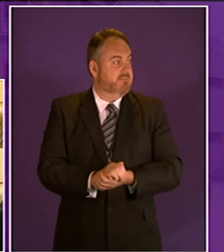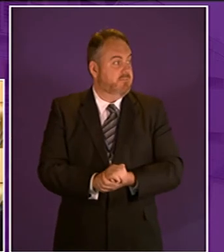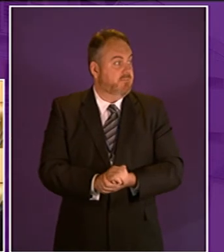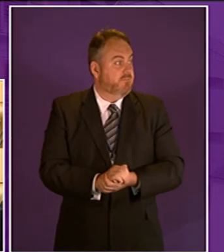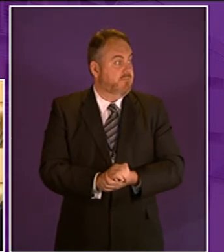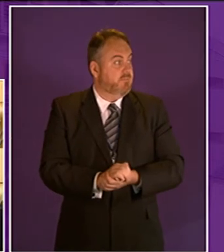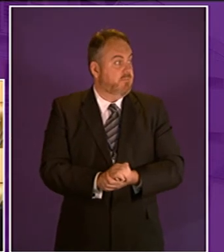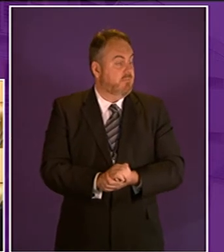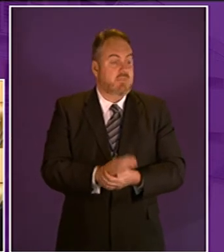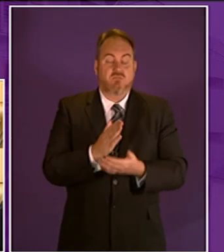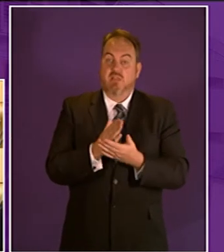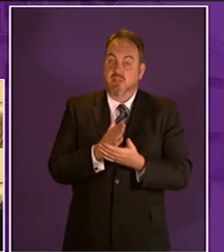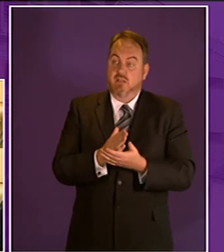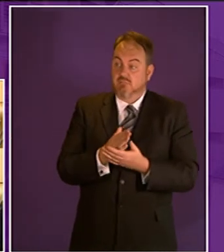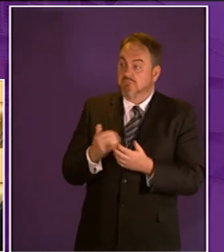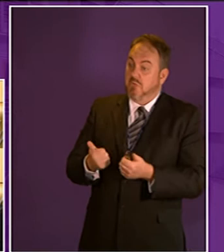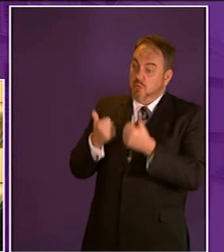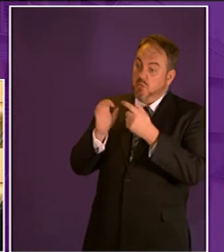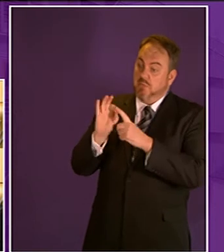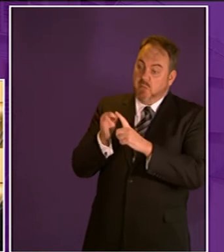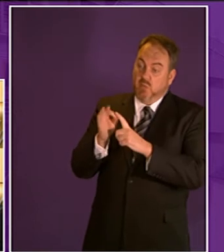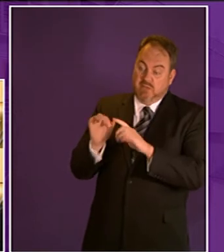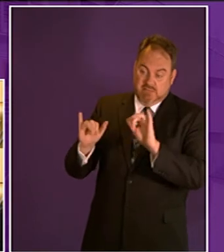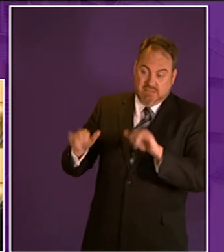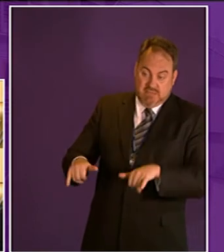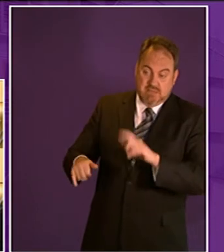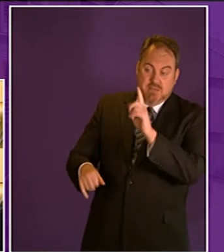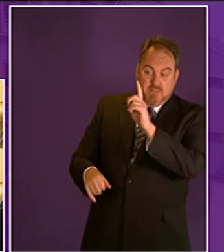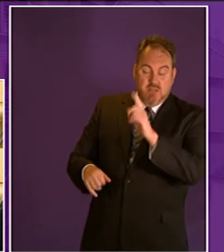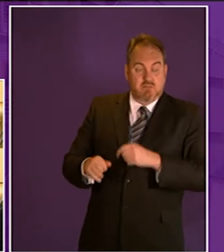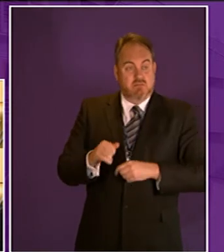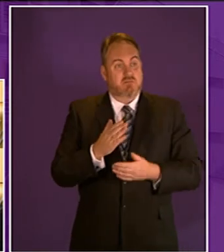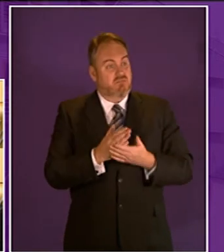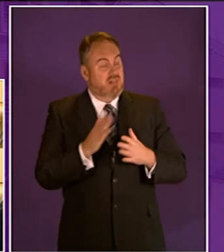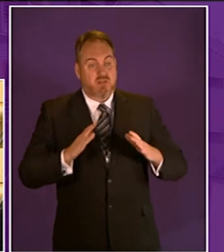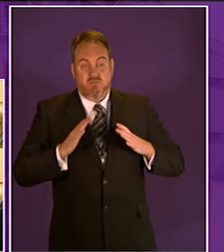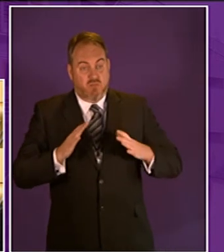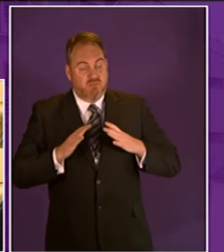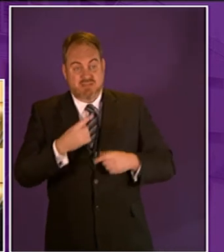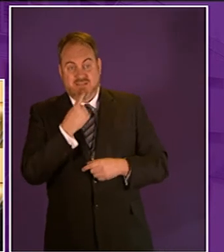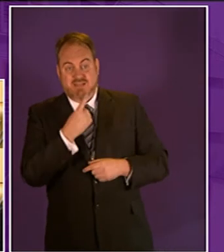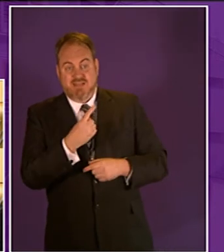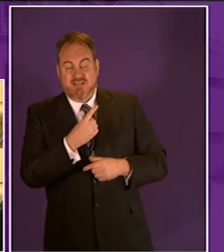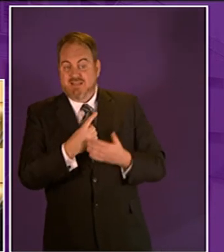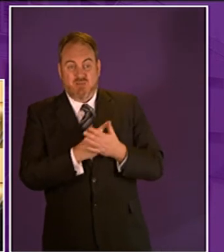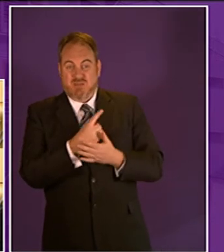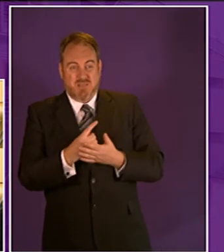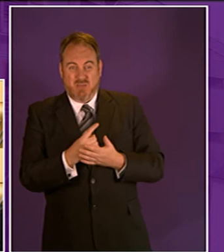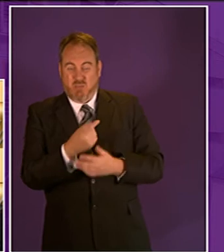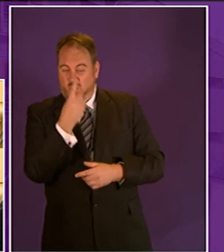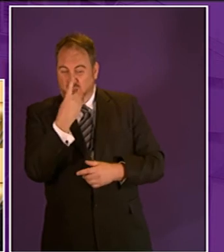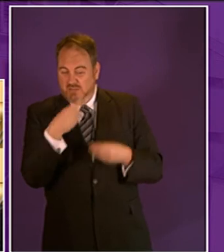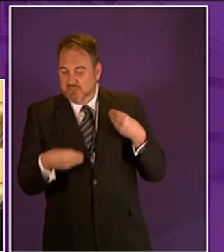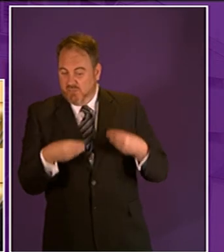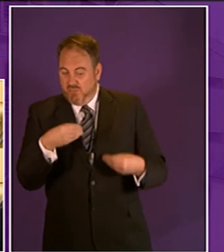Stevenson makes an important point, although in response to Donald Cameron, I did make the point that this wasn't about one